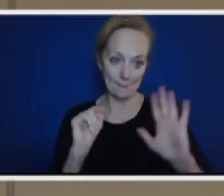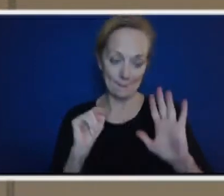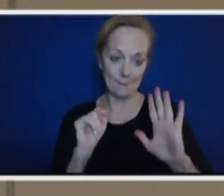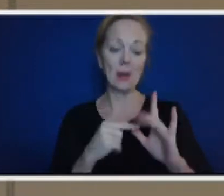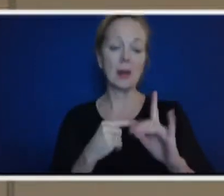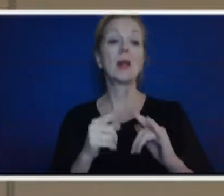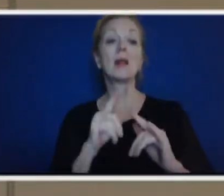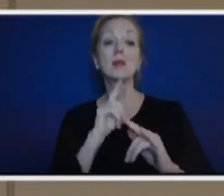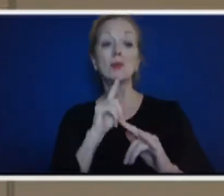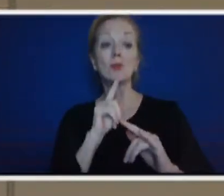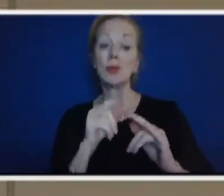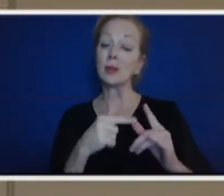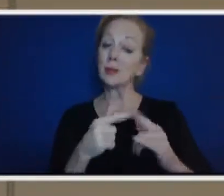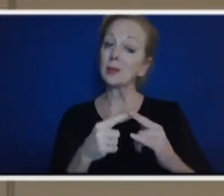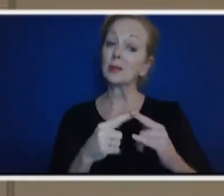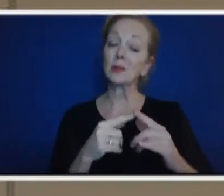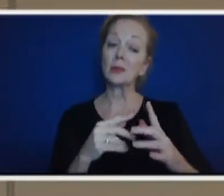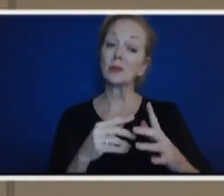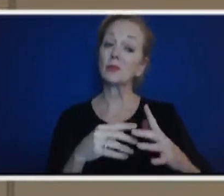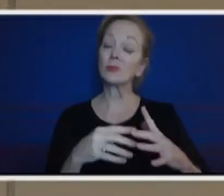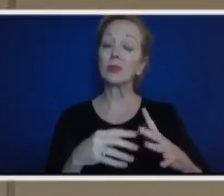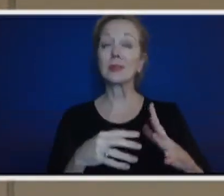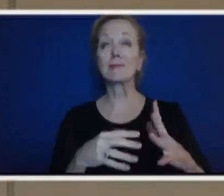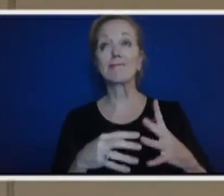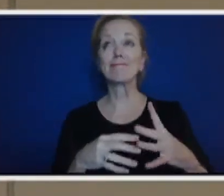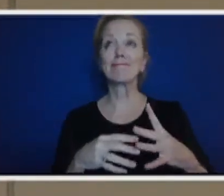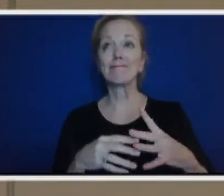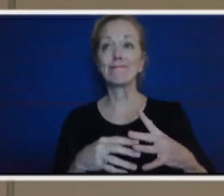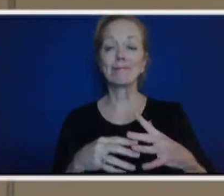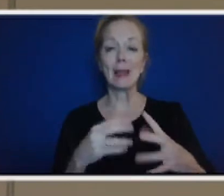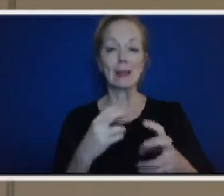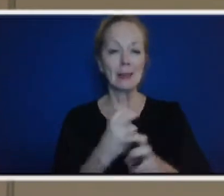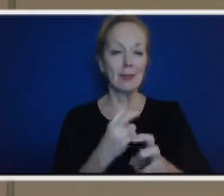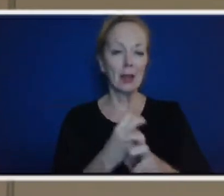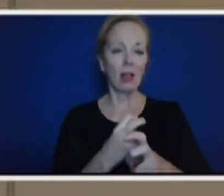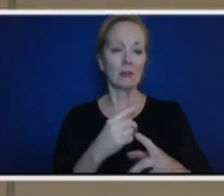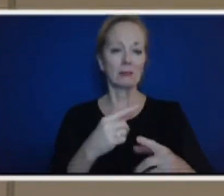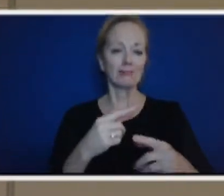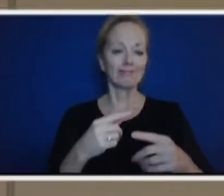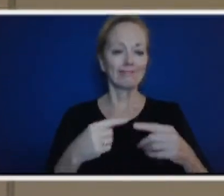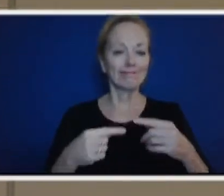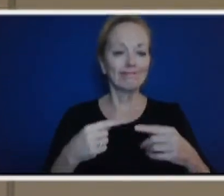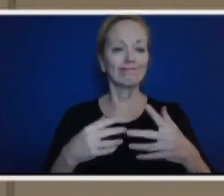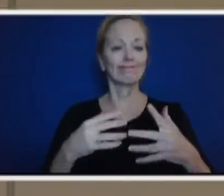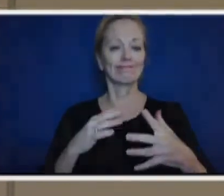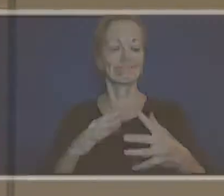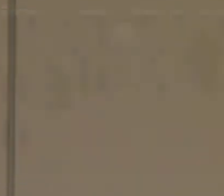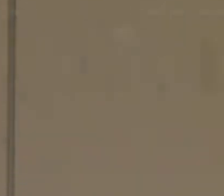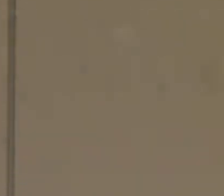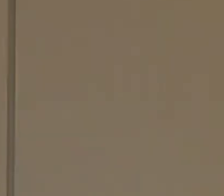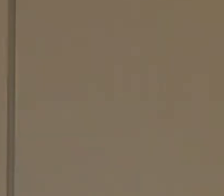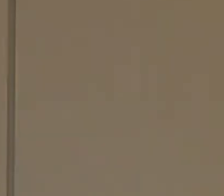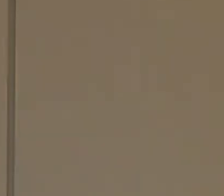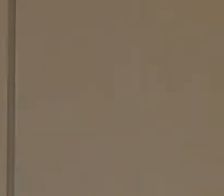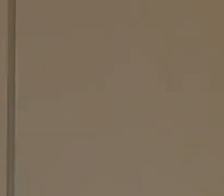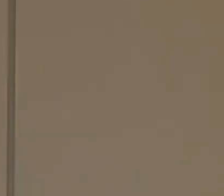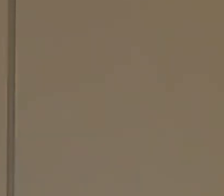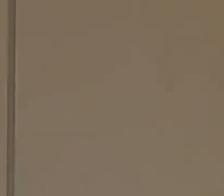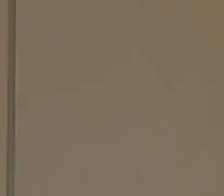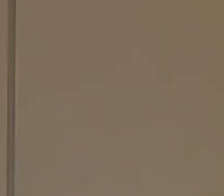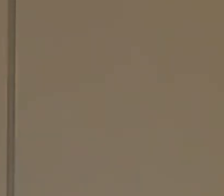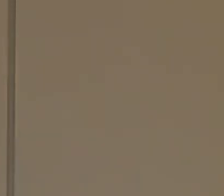very contentious, but in the sense that the community was very sure about what they